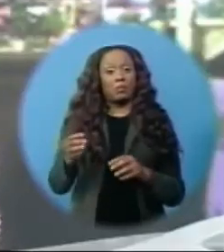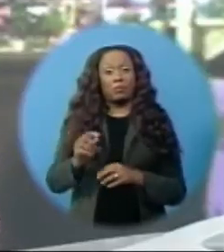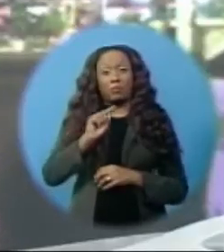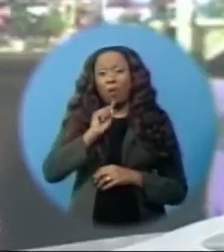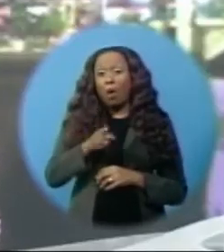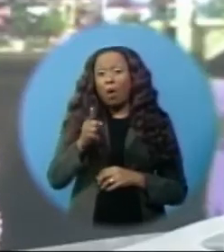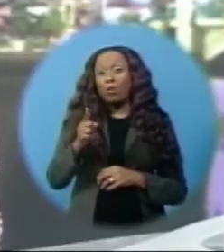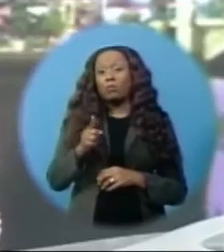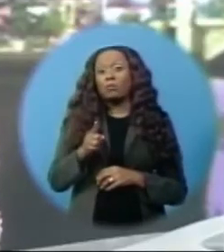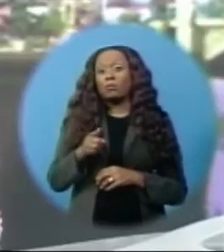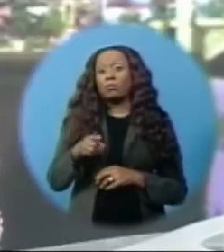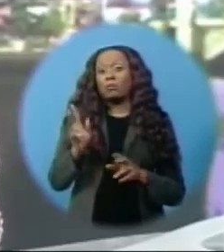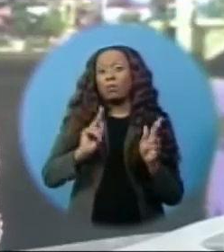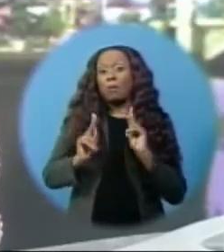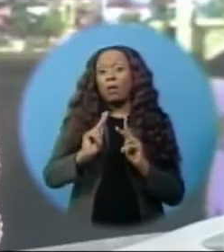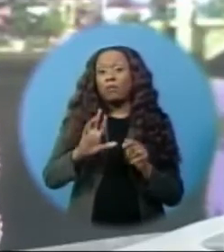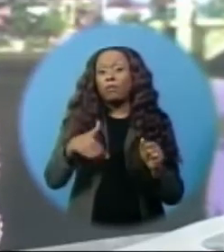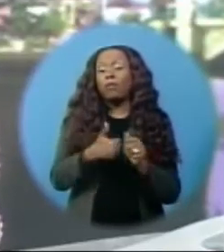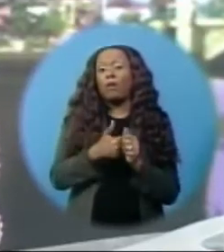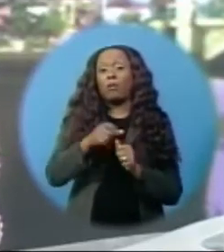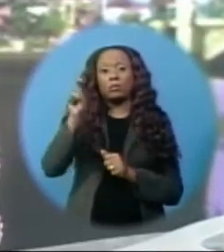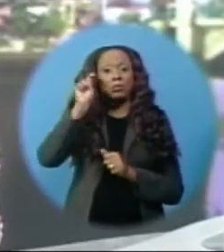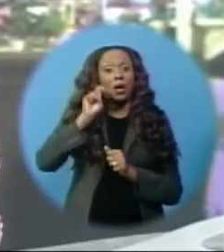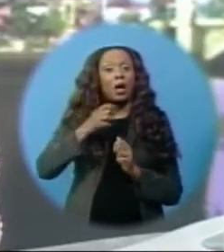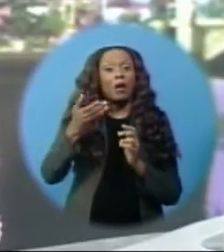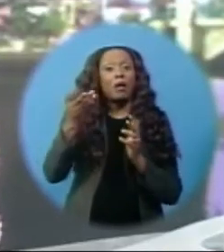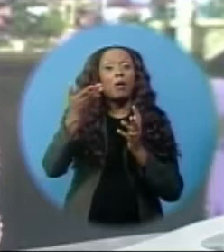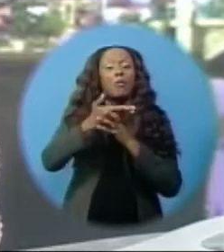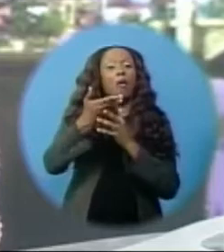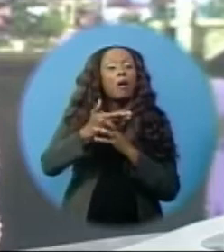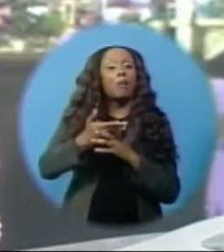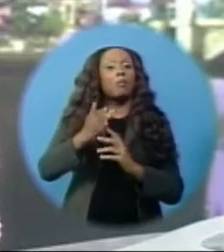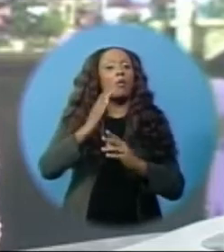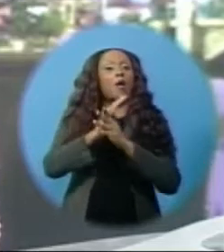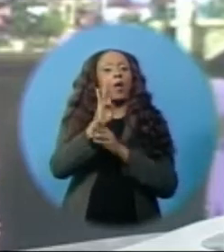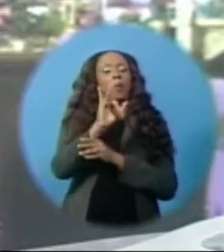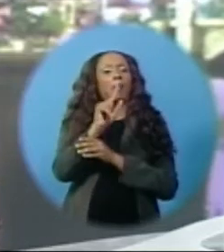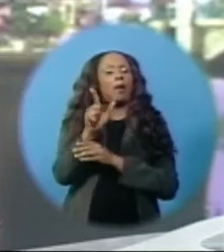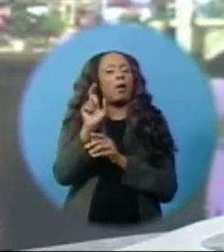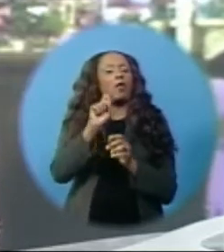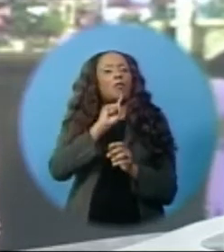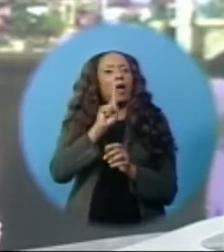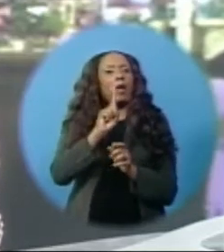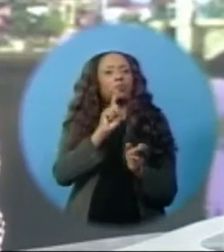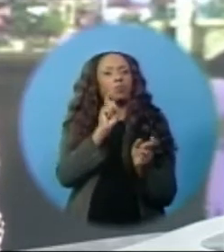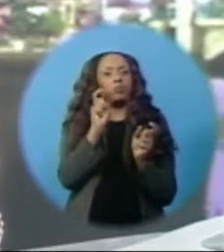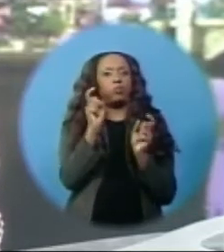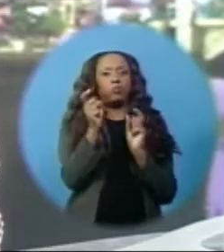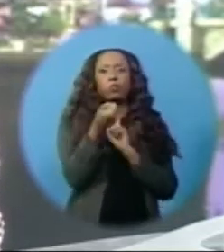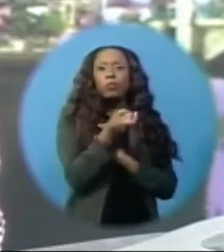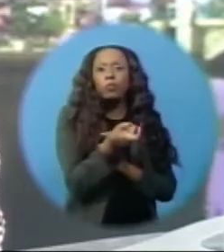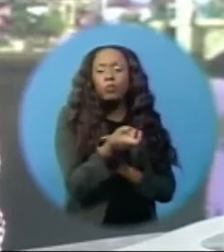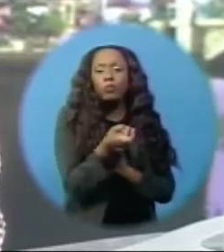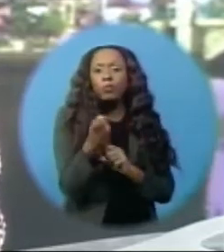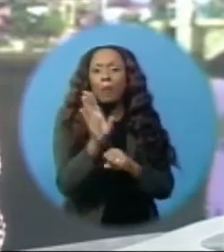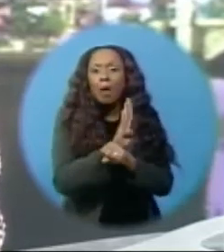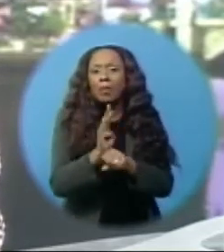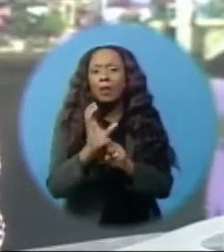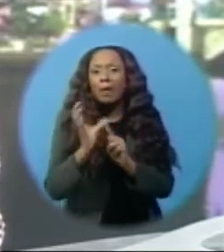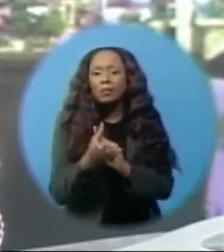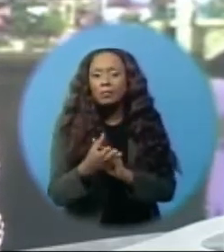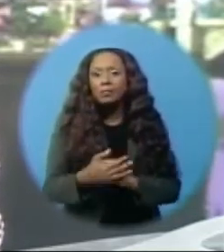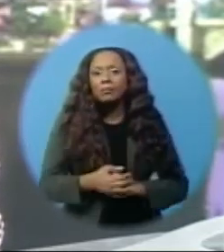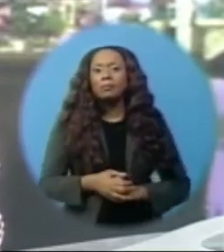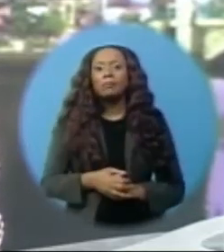Enforcing the sexual harassment prevention bill could be the start of a cultural revolution in Barbados. This is according to Senator Verla